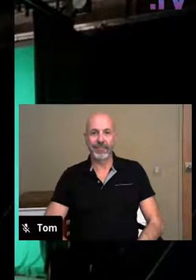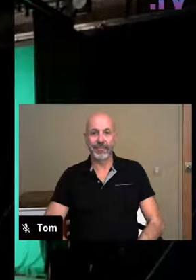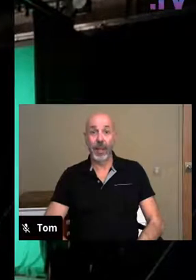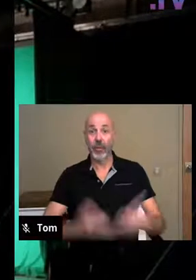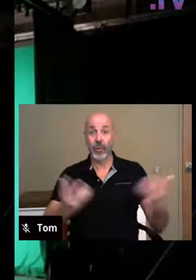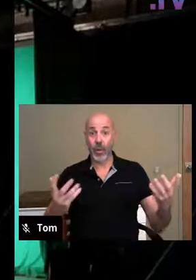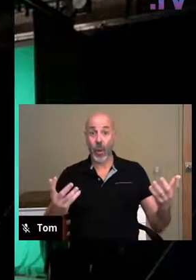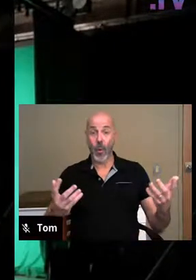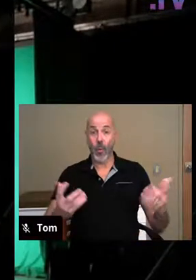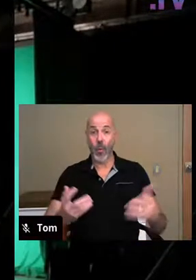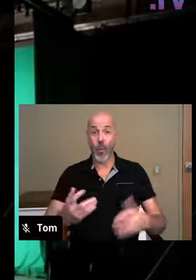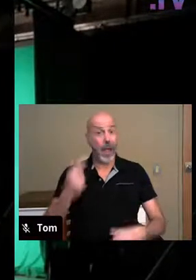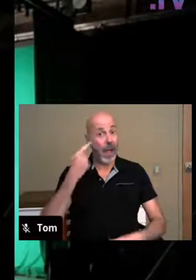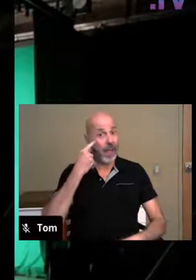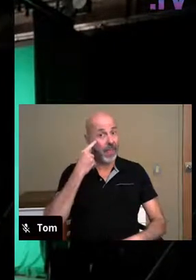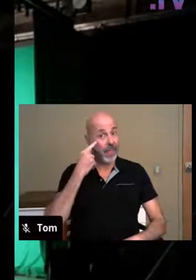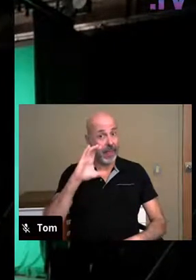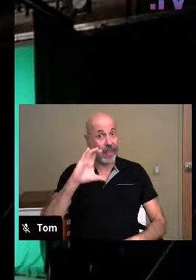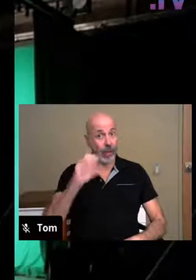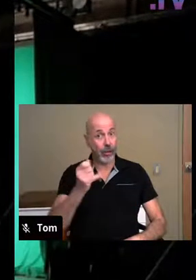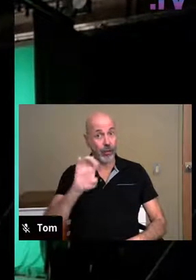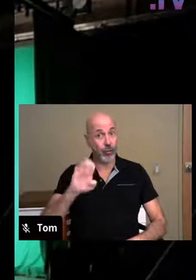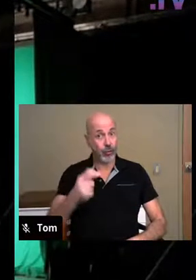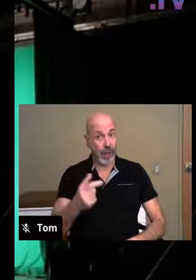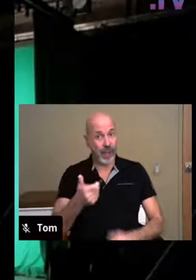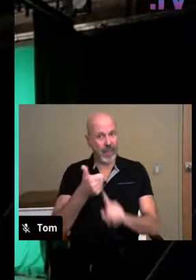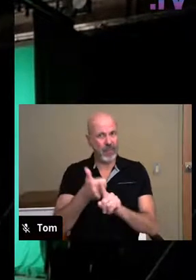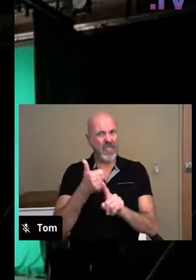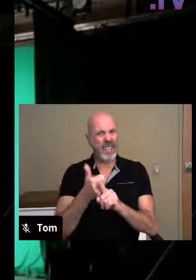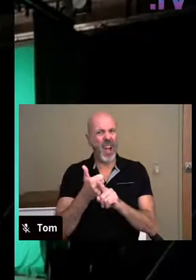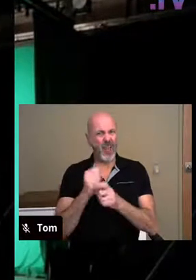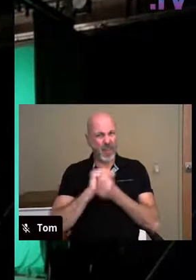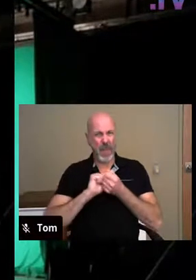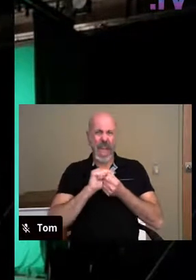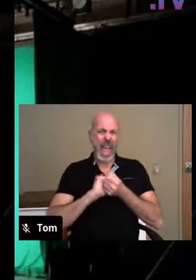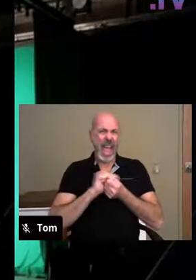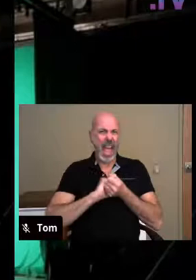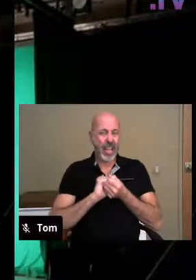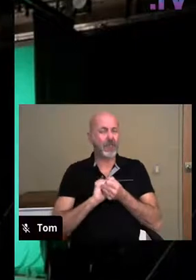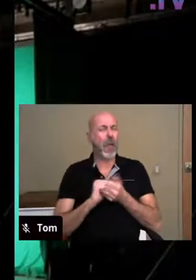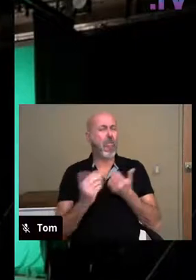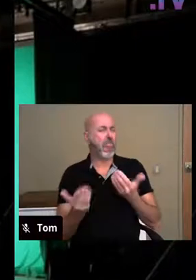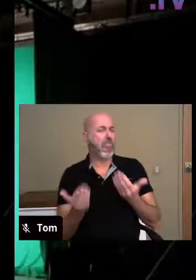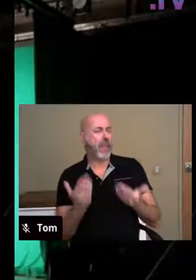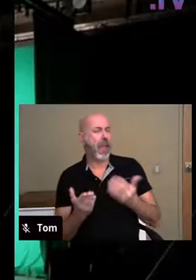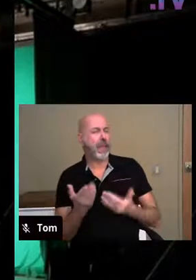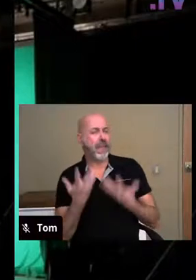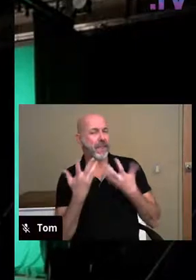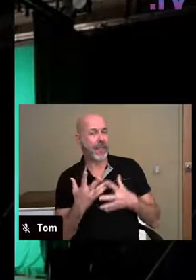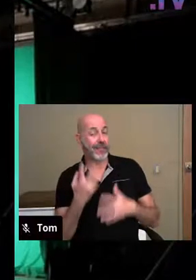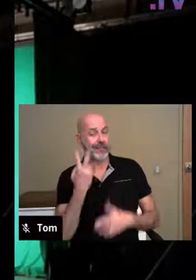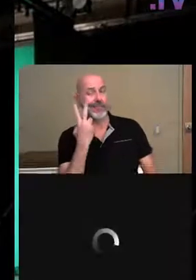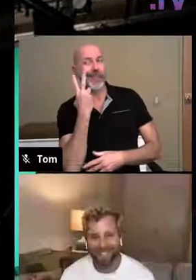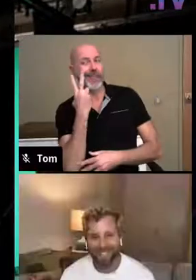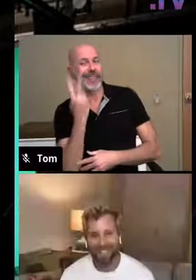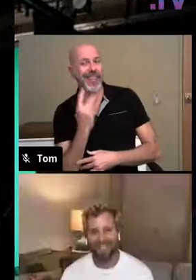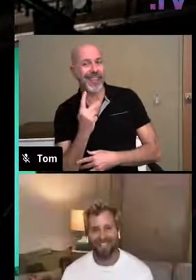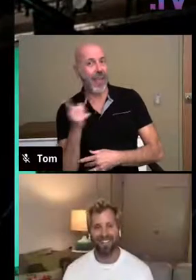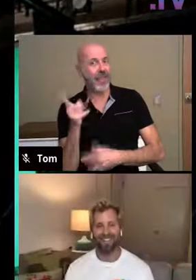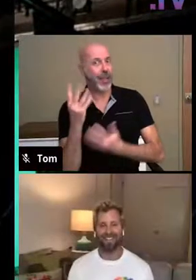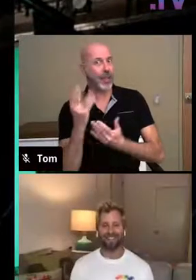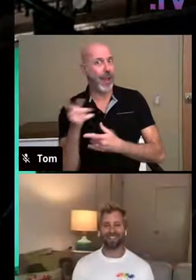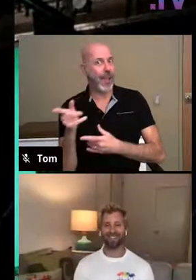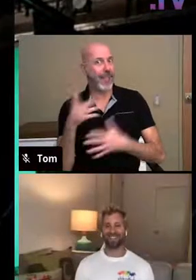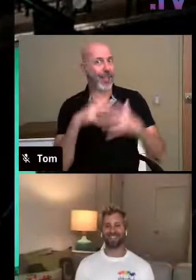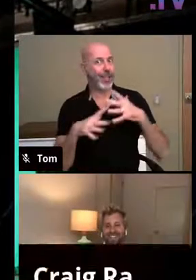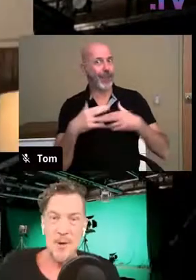So I believe Craig is probably done with his bubble bath. Let's take a peek. I think he's waiting for us in his dressing